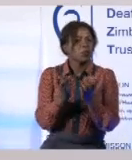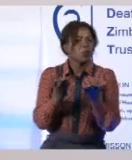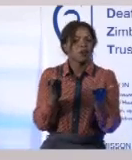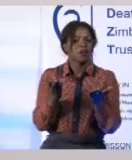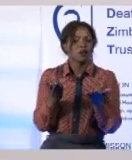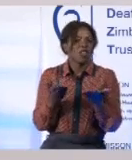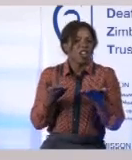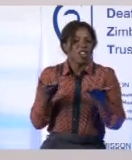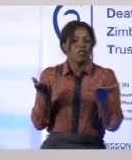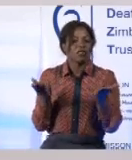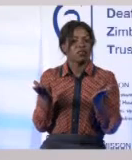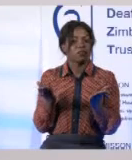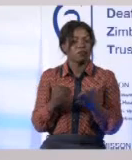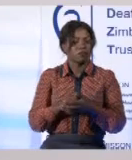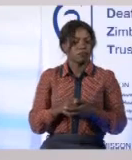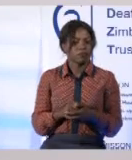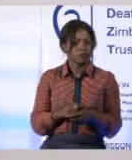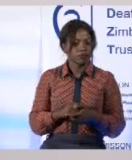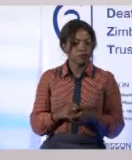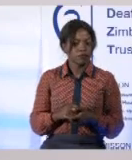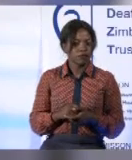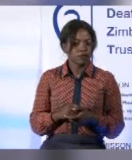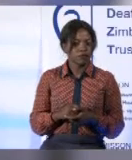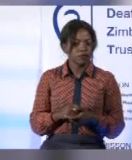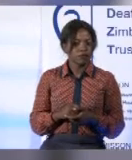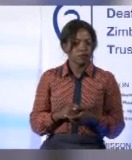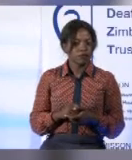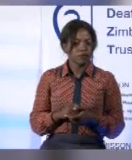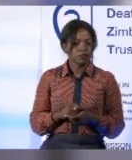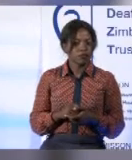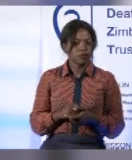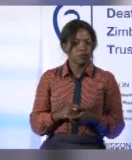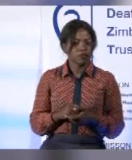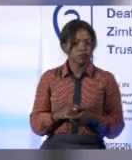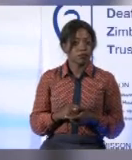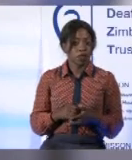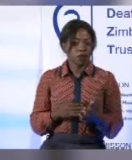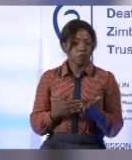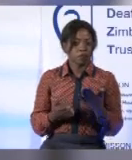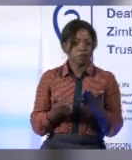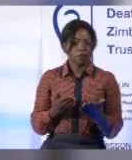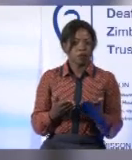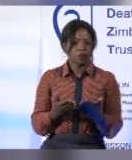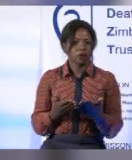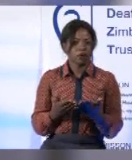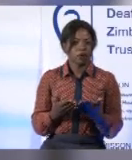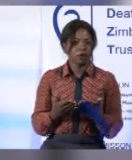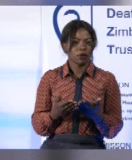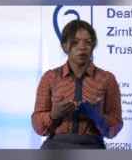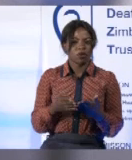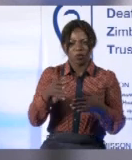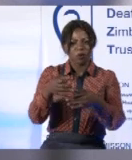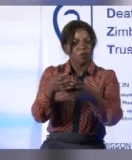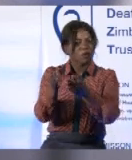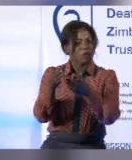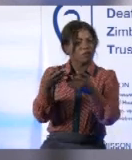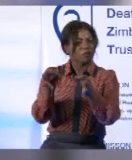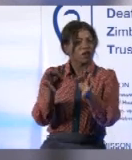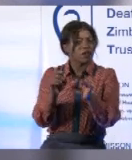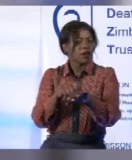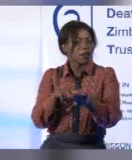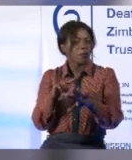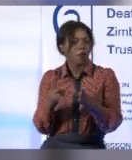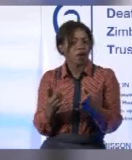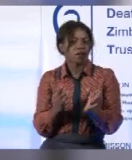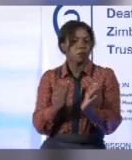depends with where the person is free to meet. Like usually I prefer where the other person is free to meet. So usually we meet